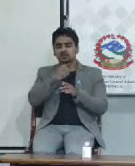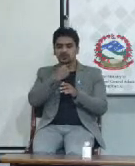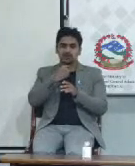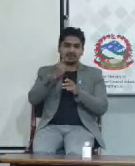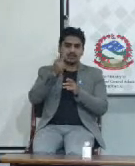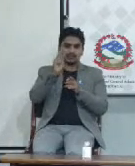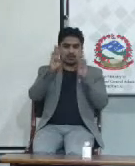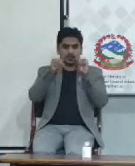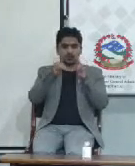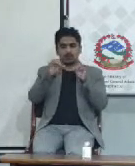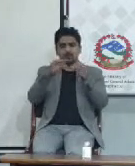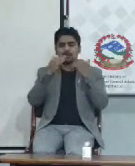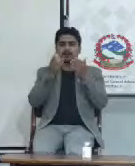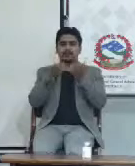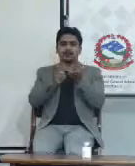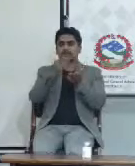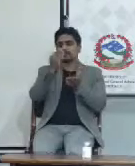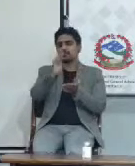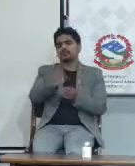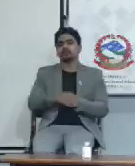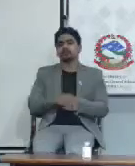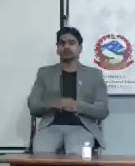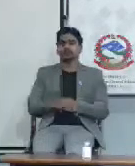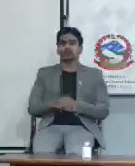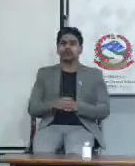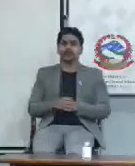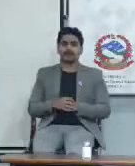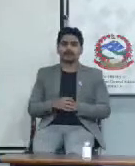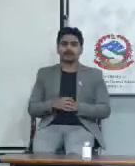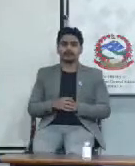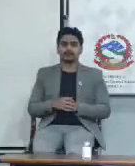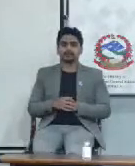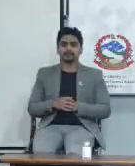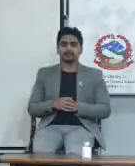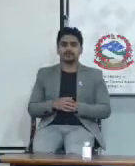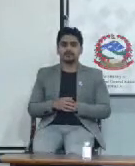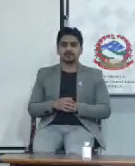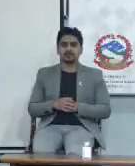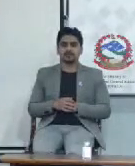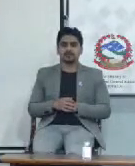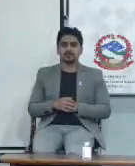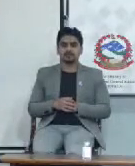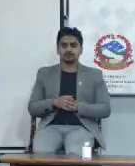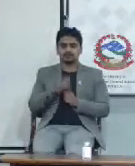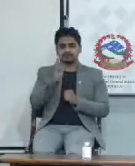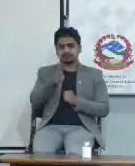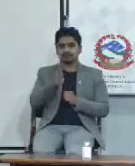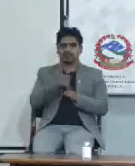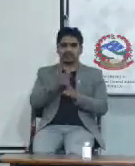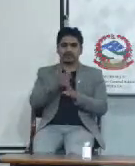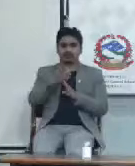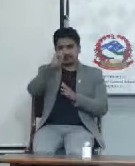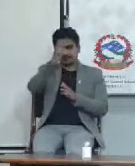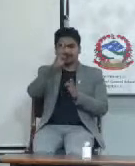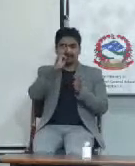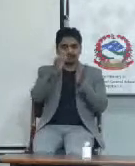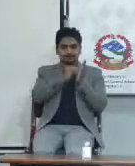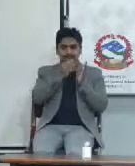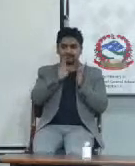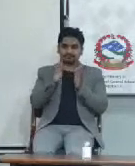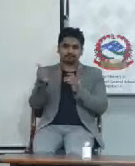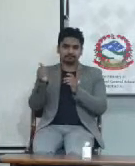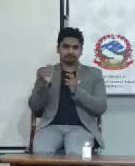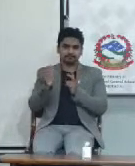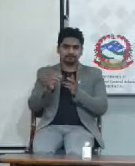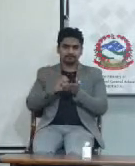It's the same thing. This is in English. So this is my last slide. Here there is information must